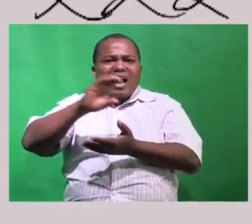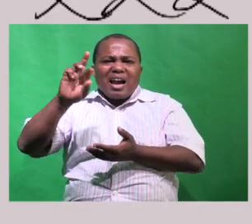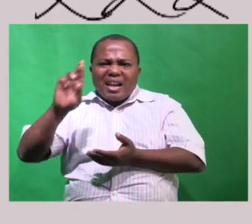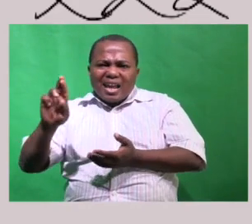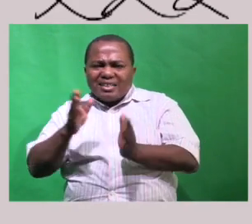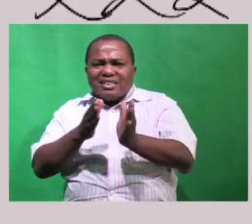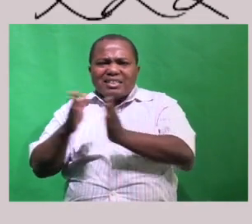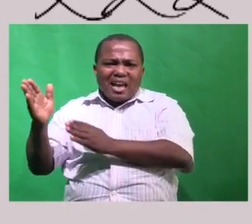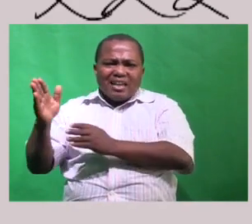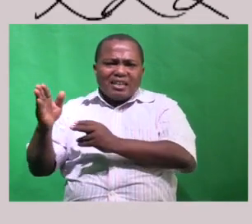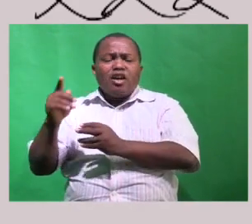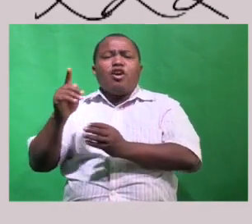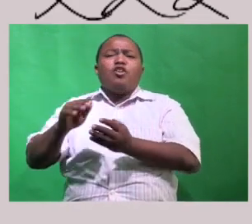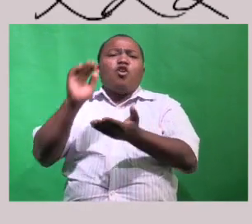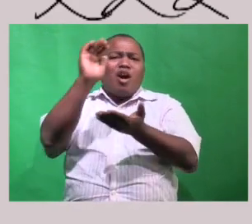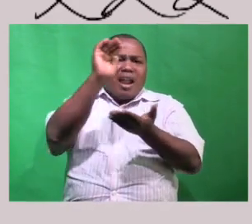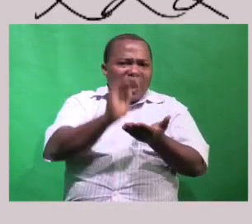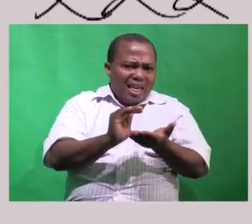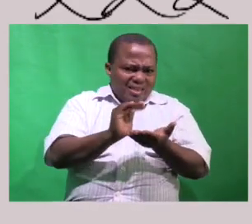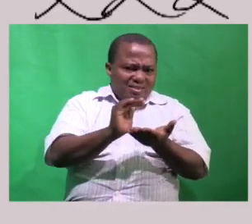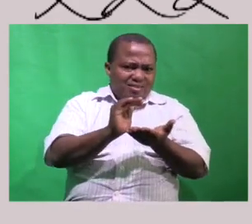the amount of debit side.